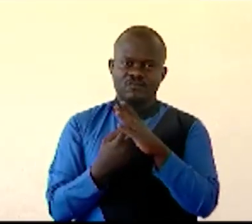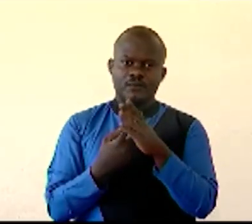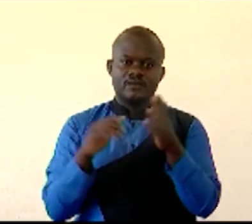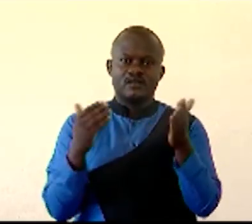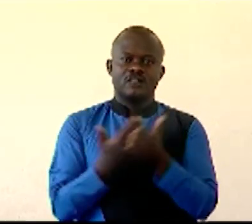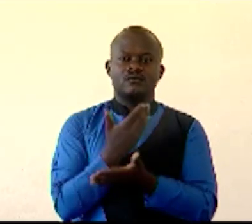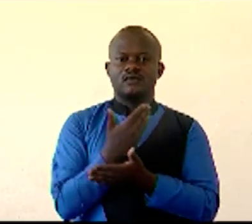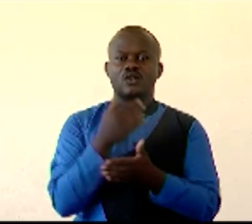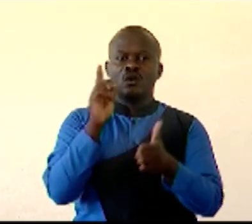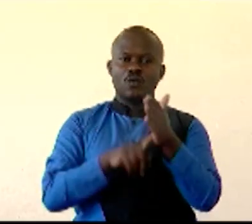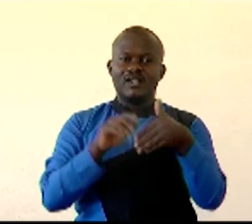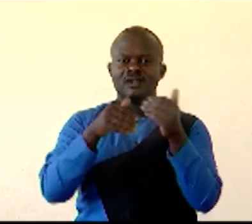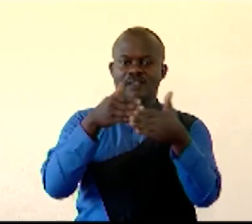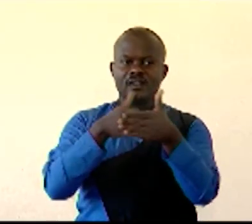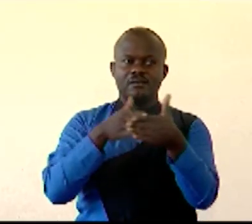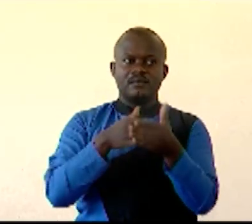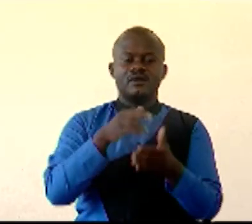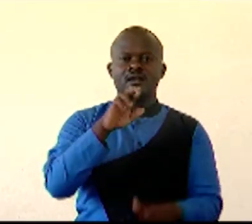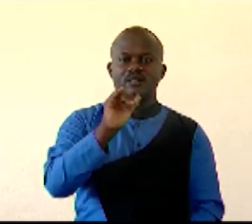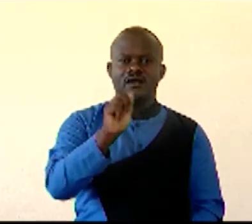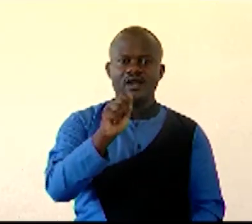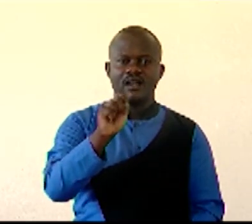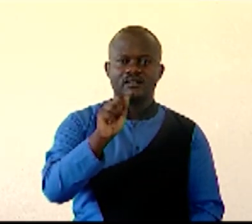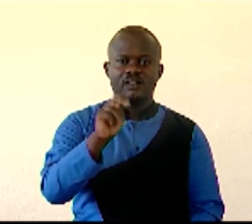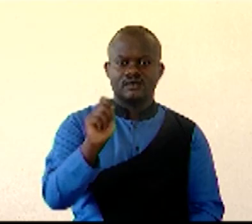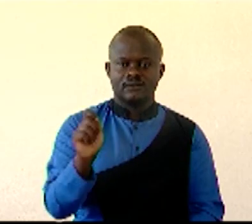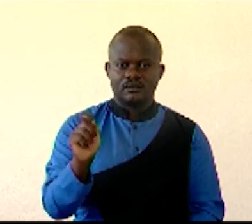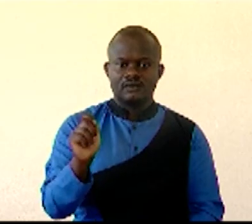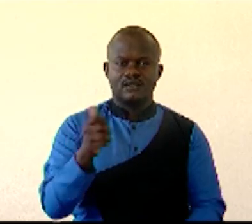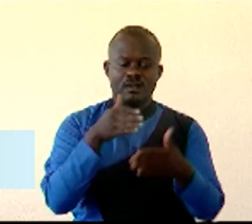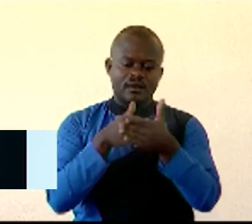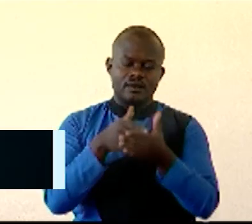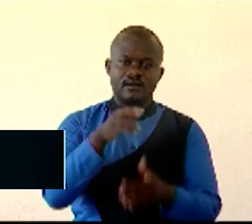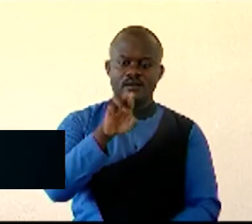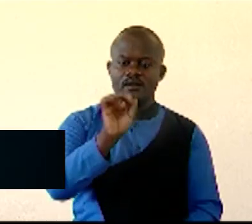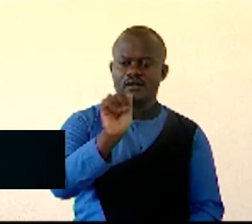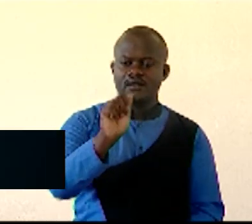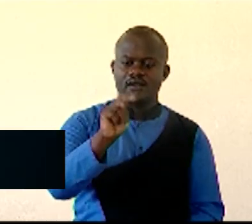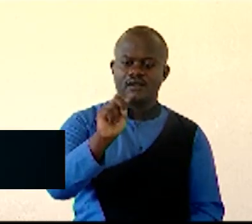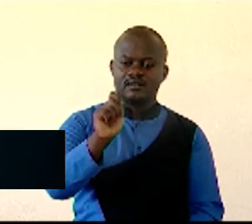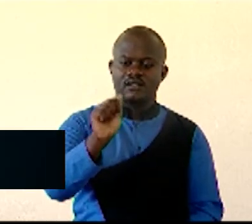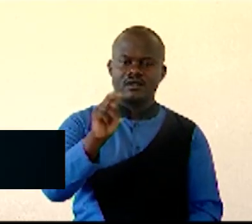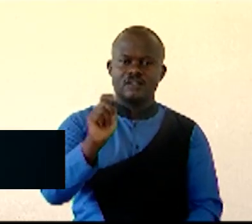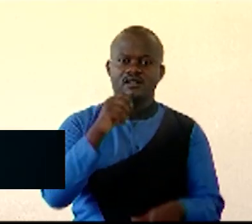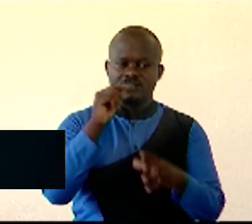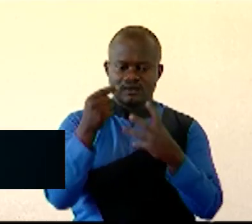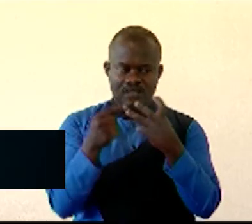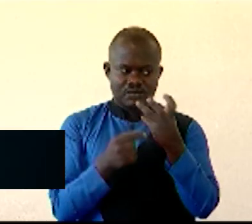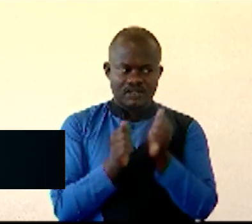lesson. What is a limiting reactant? A limiting reactant is a substance